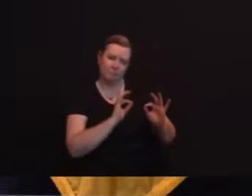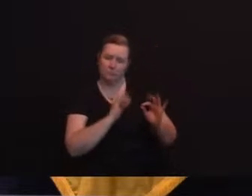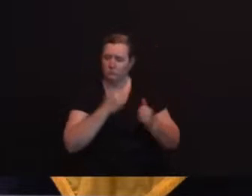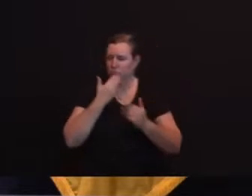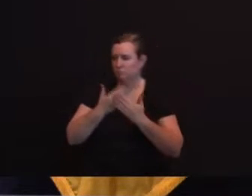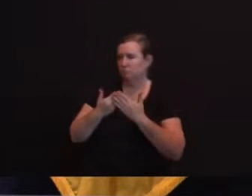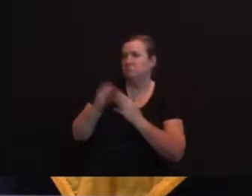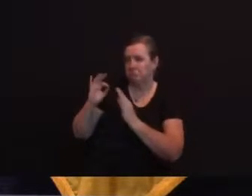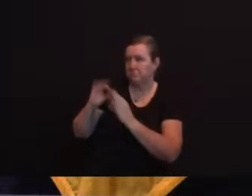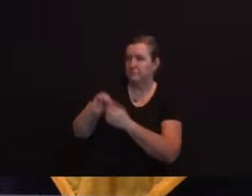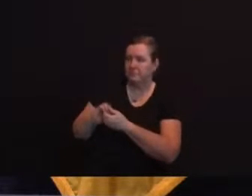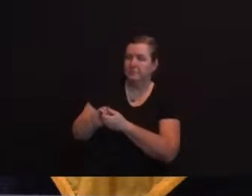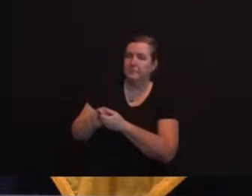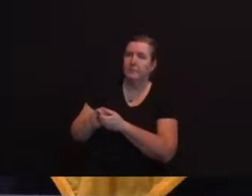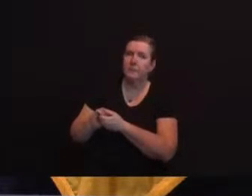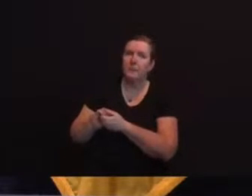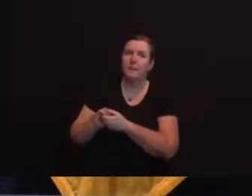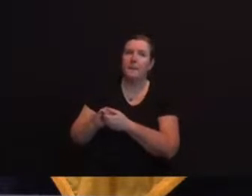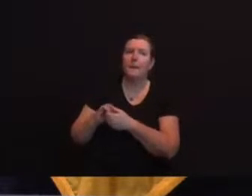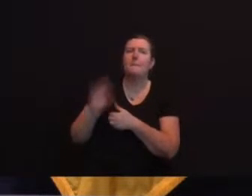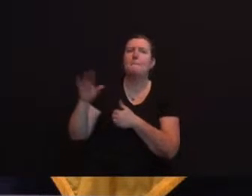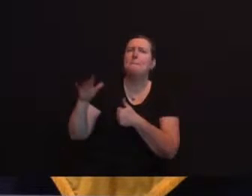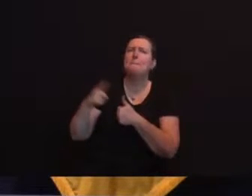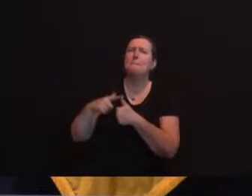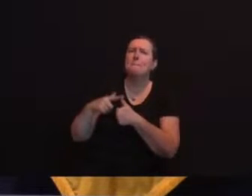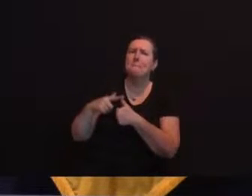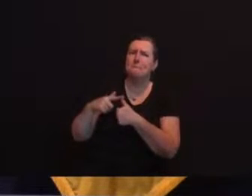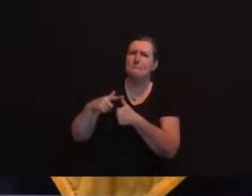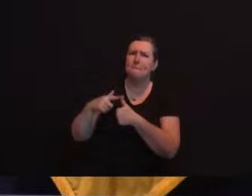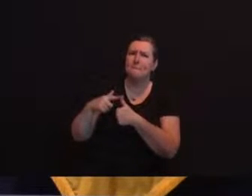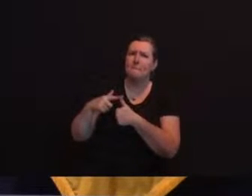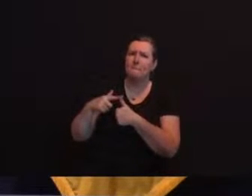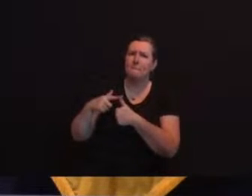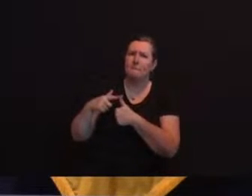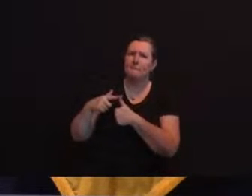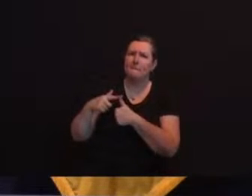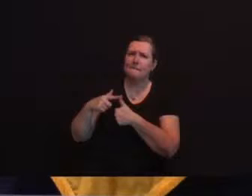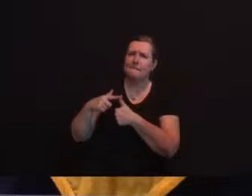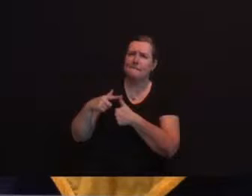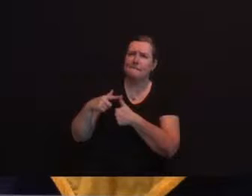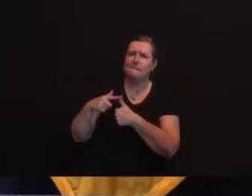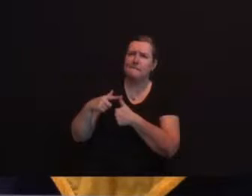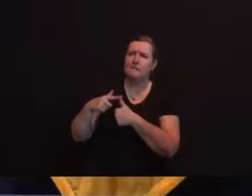How many daily cases and total hospitalizations and other